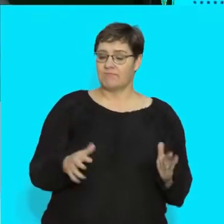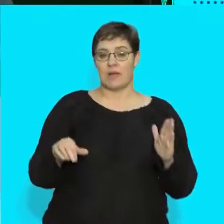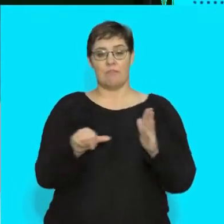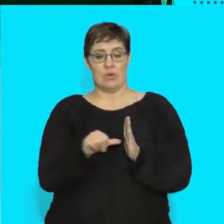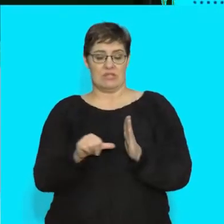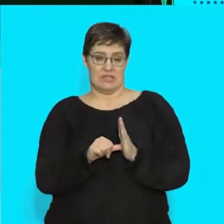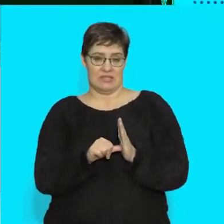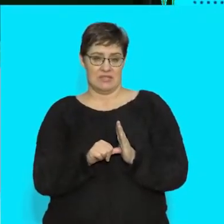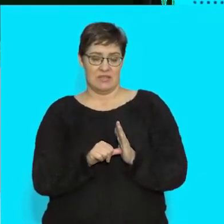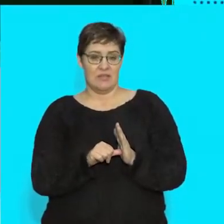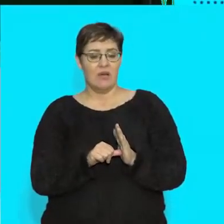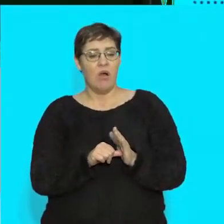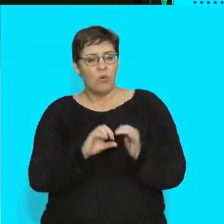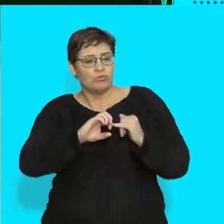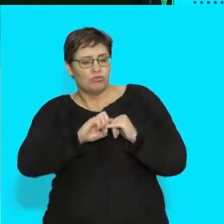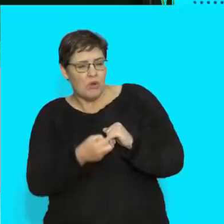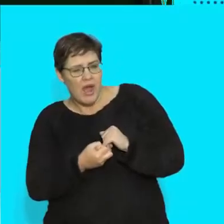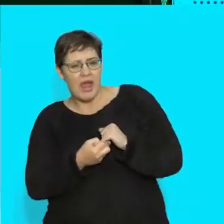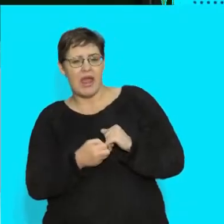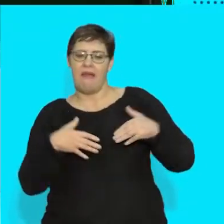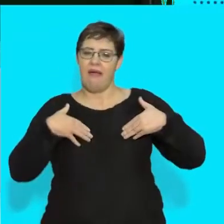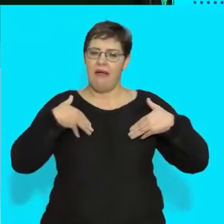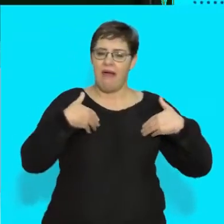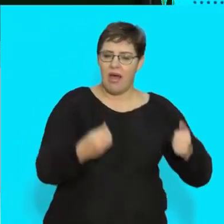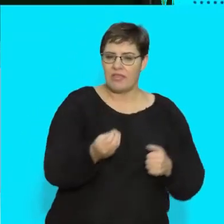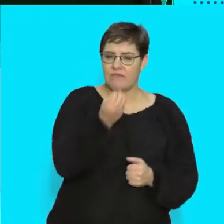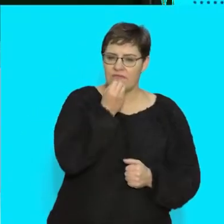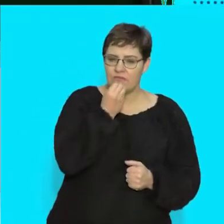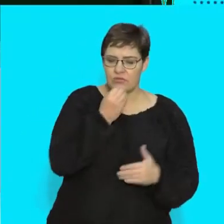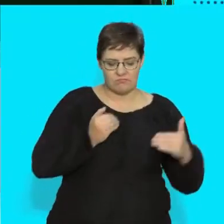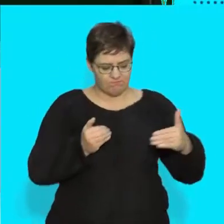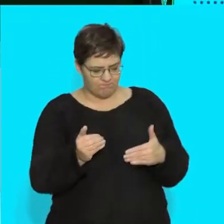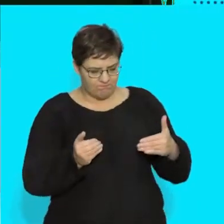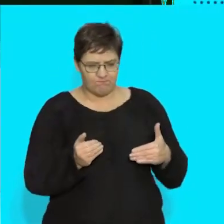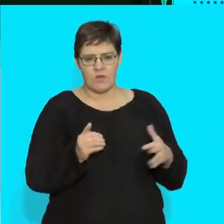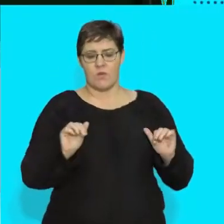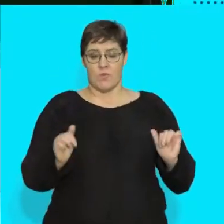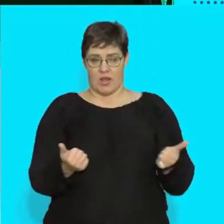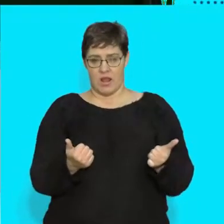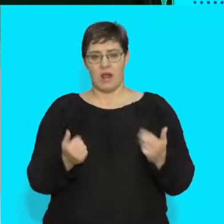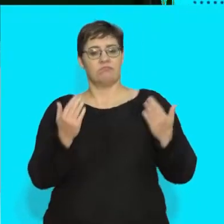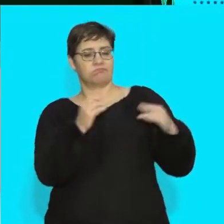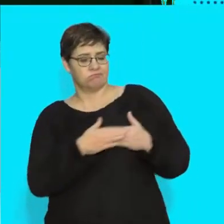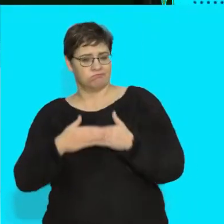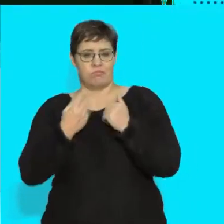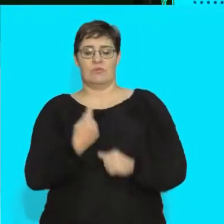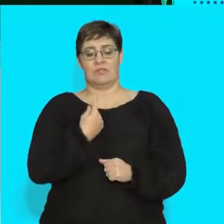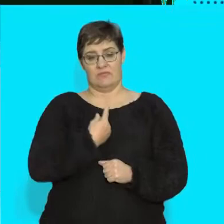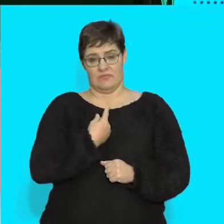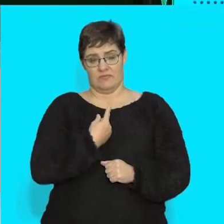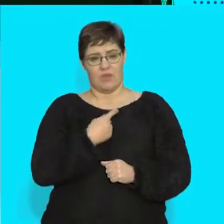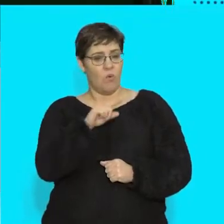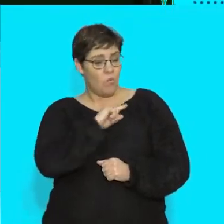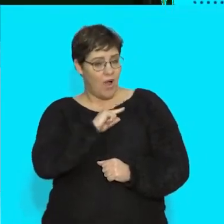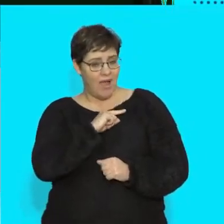right, that we try and have a healthy diet and we eat healthy and we look after ourselves so that these things